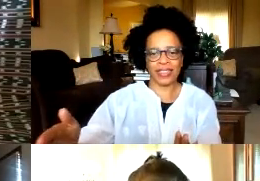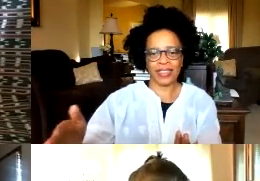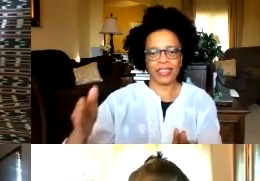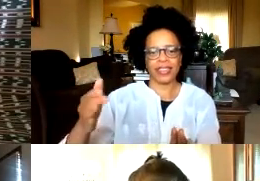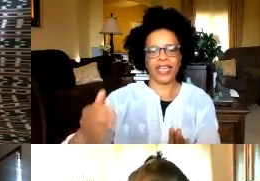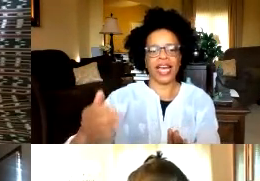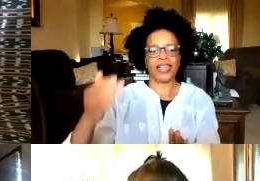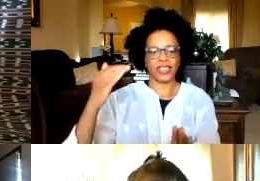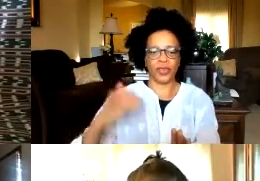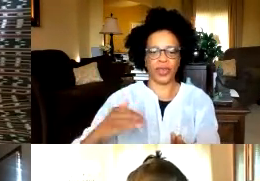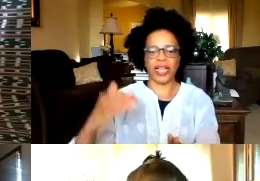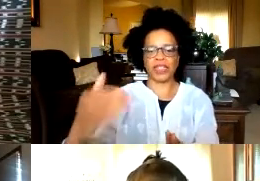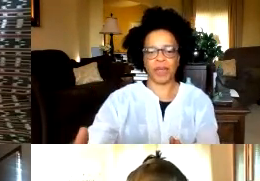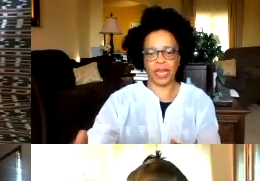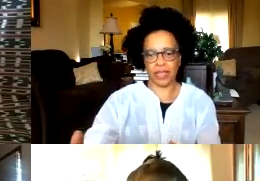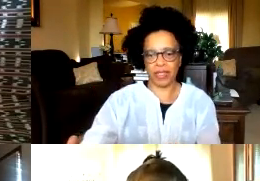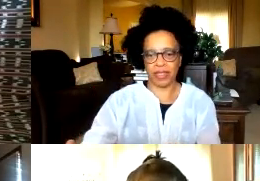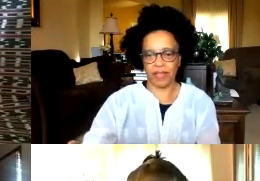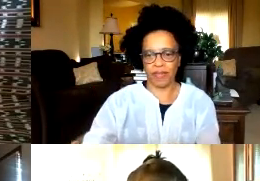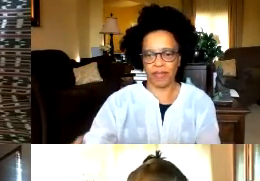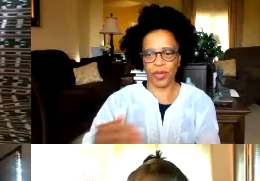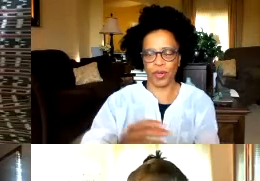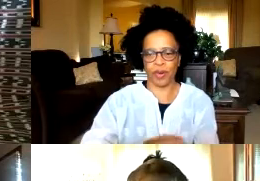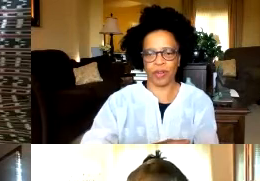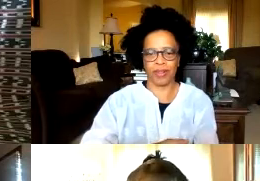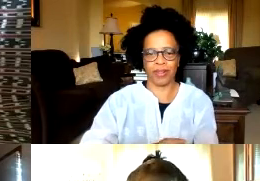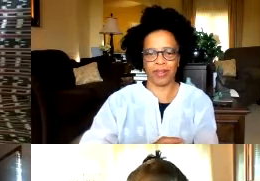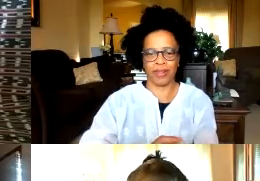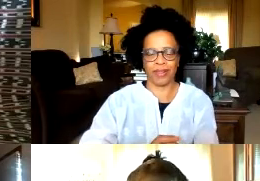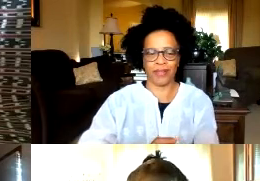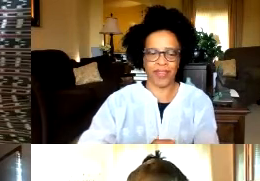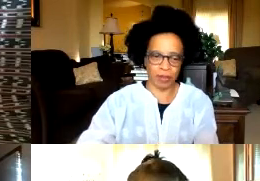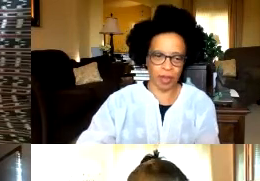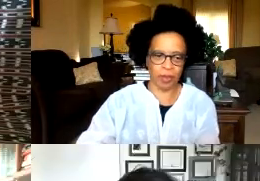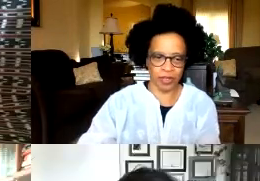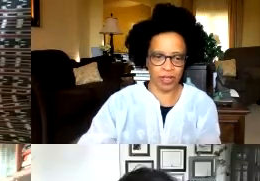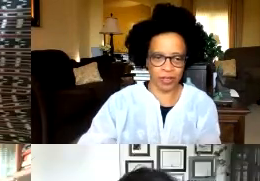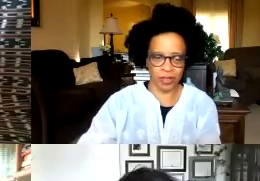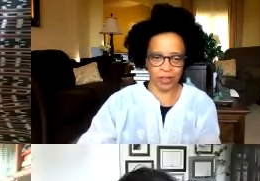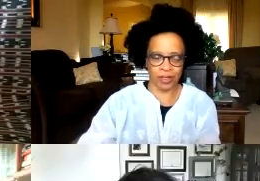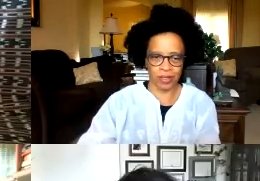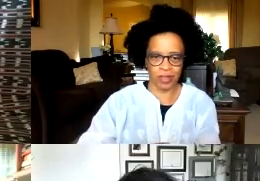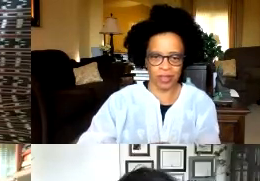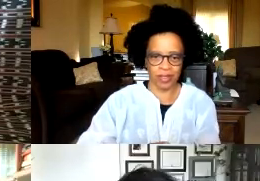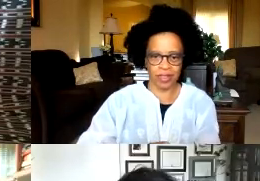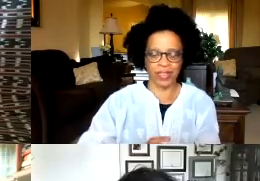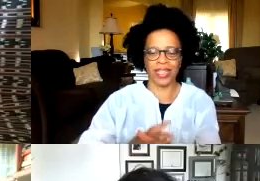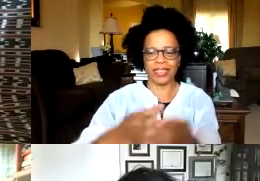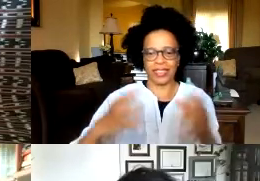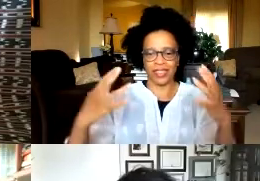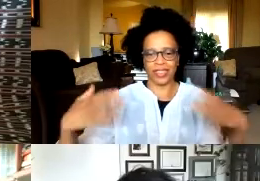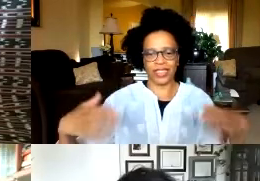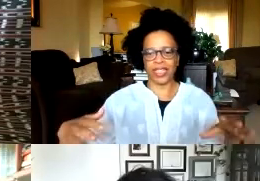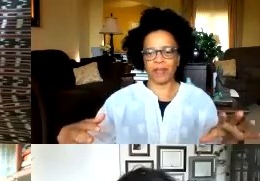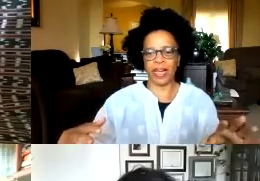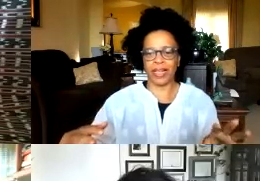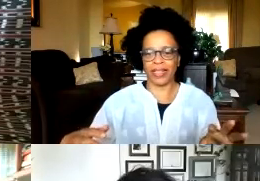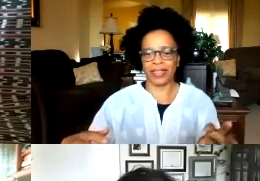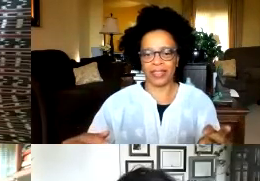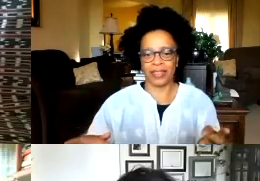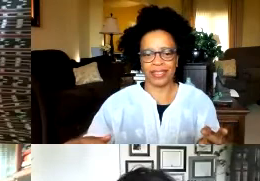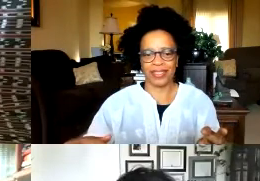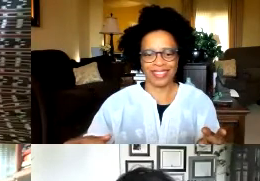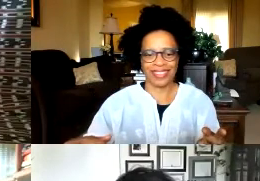like to actually create space for your family members of color? To like literally step